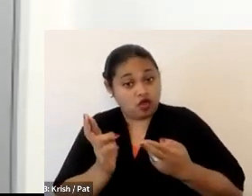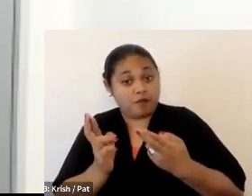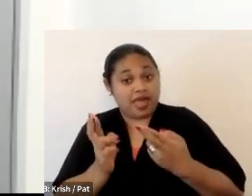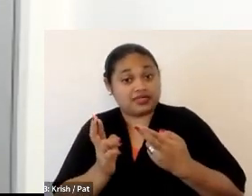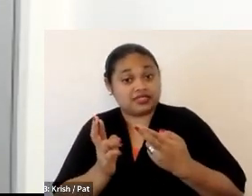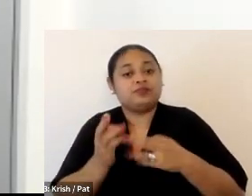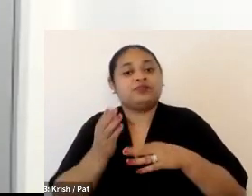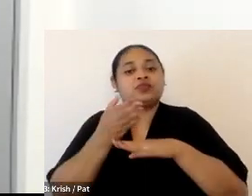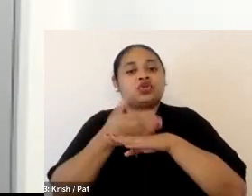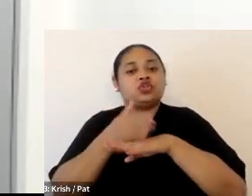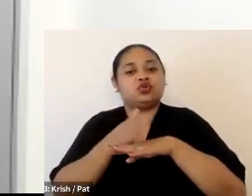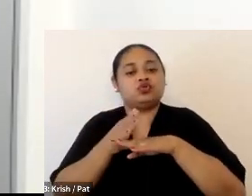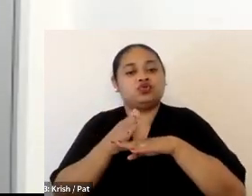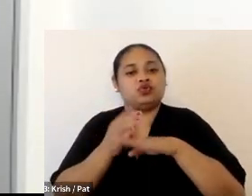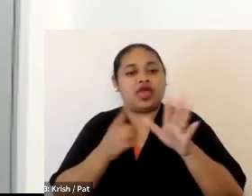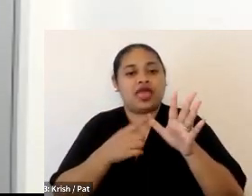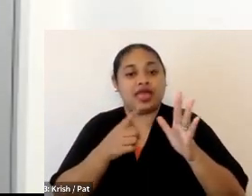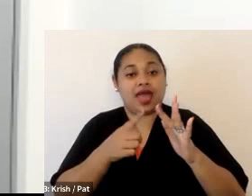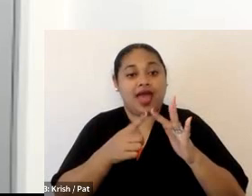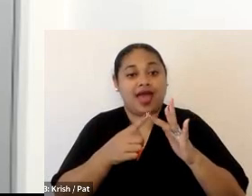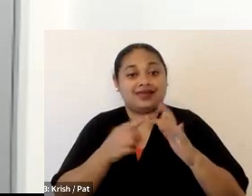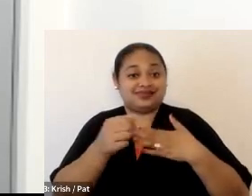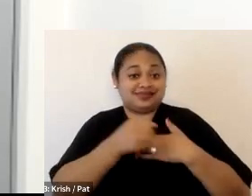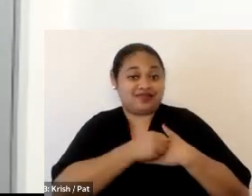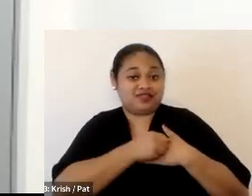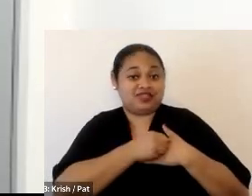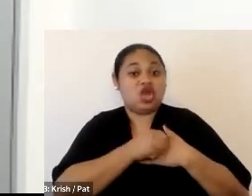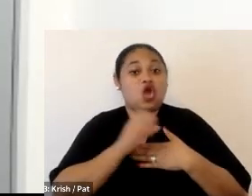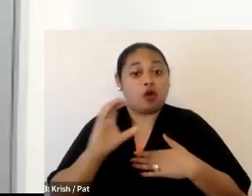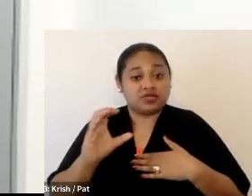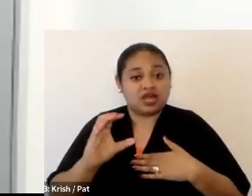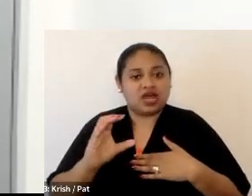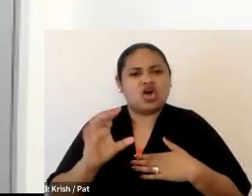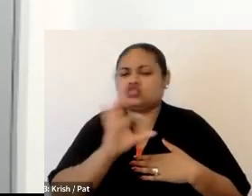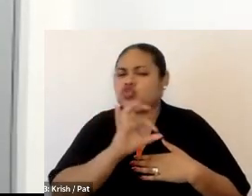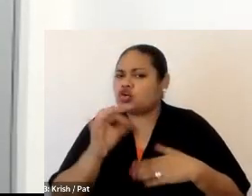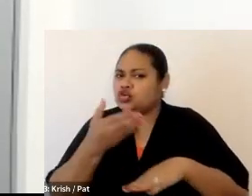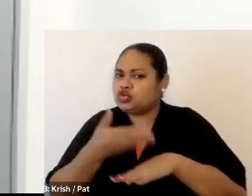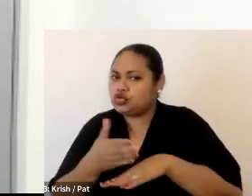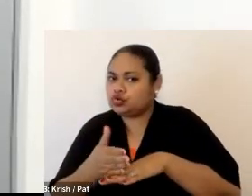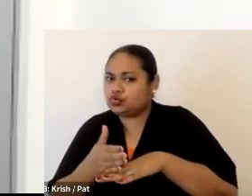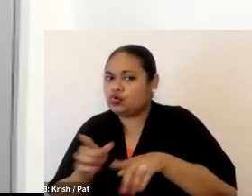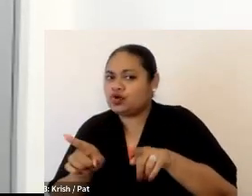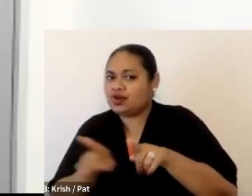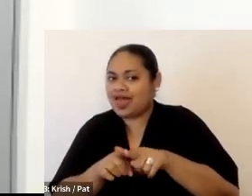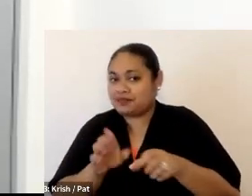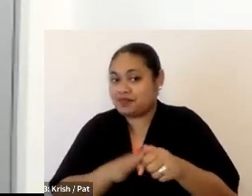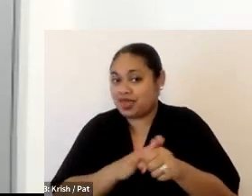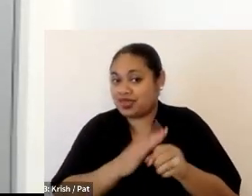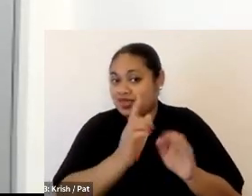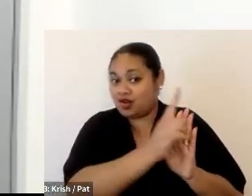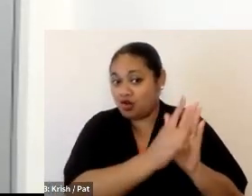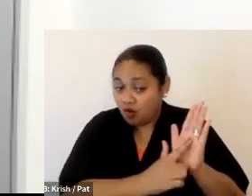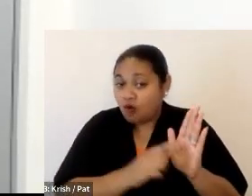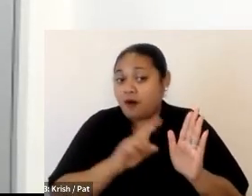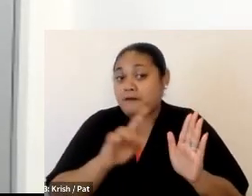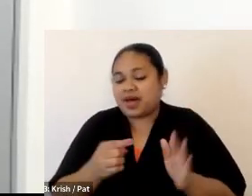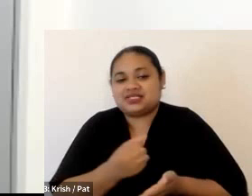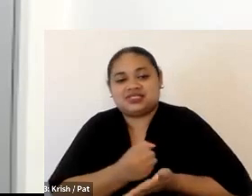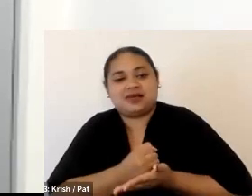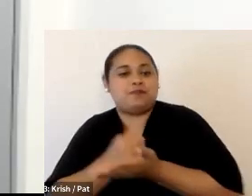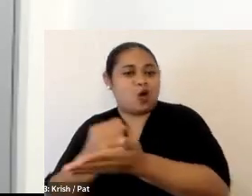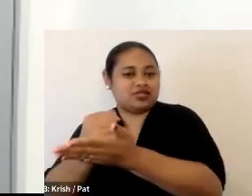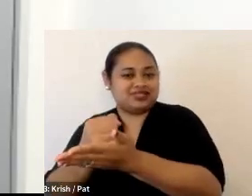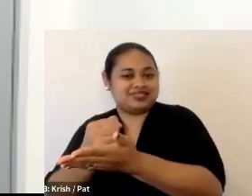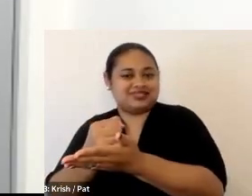Safety Commissioner, not to be a new regulator of AI, but to support the work of existing